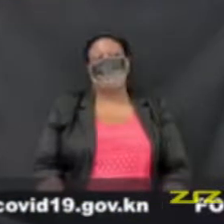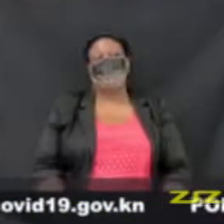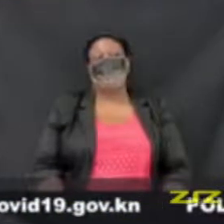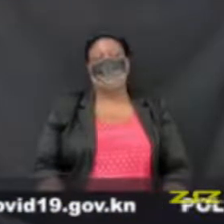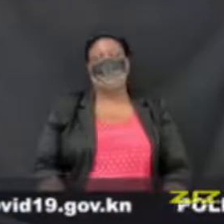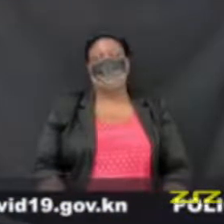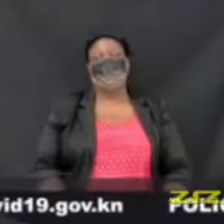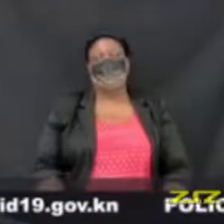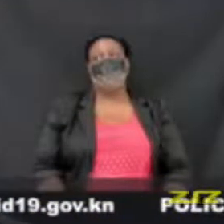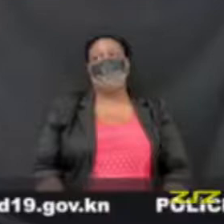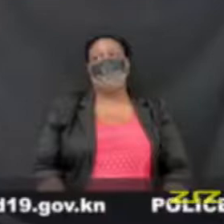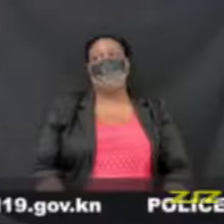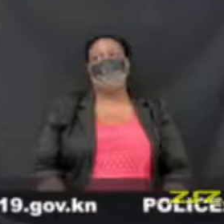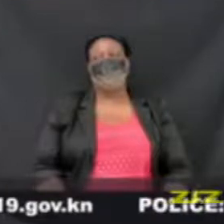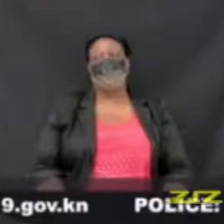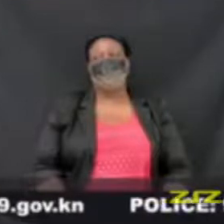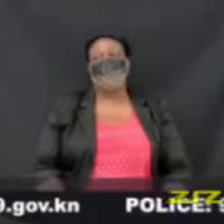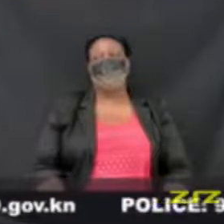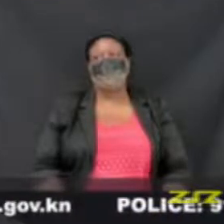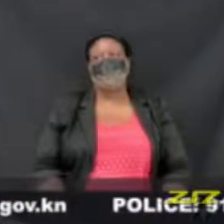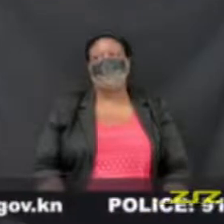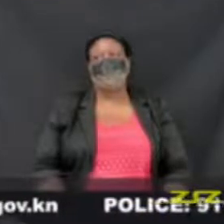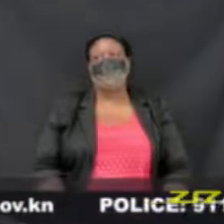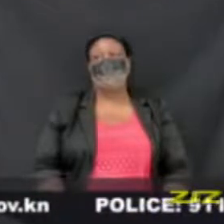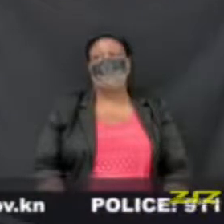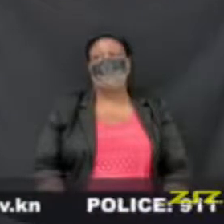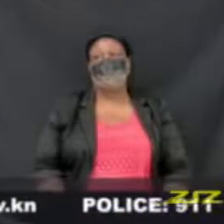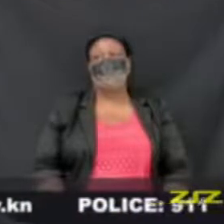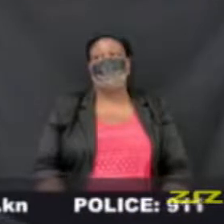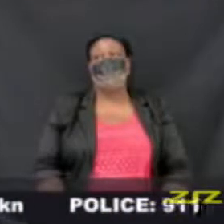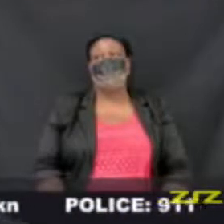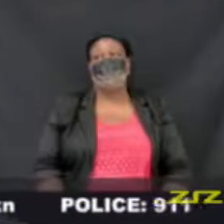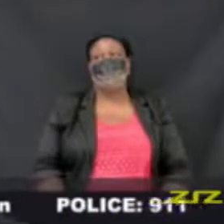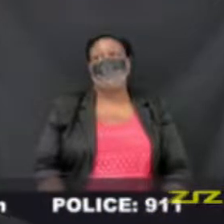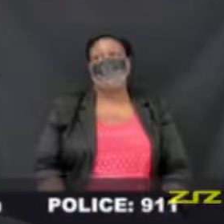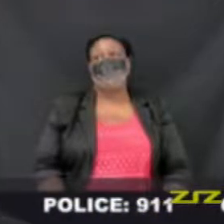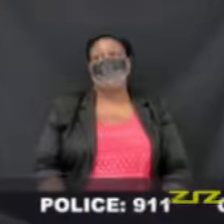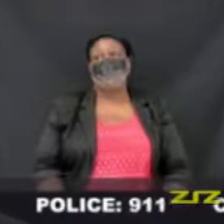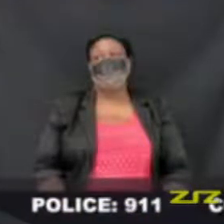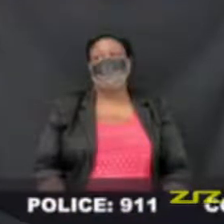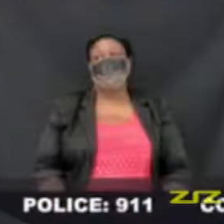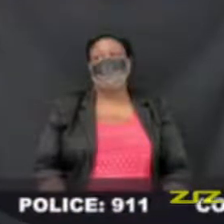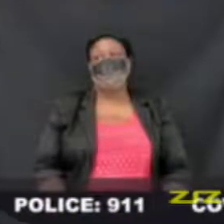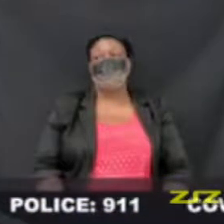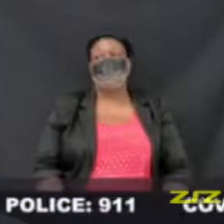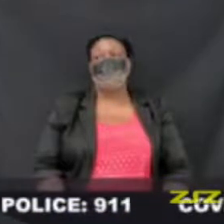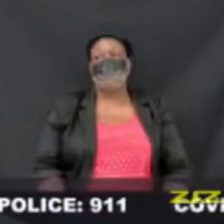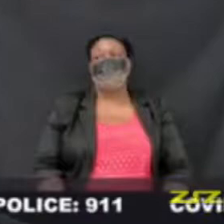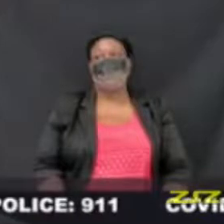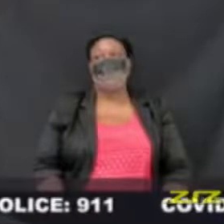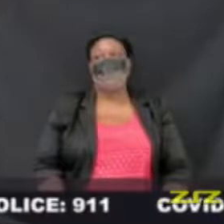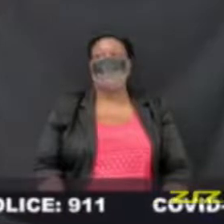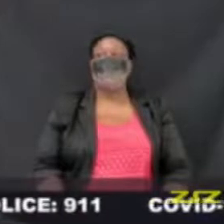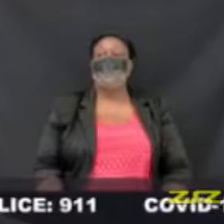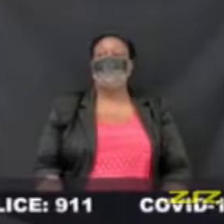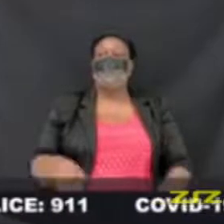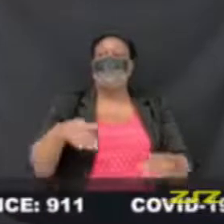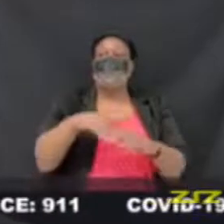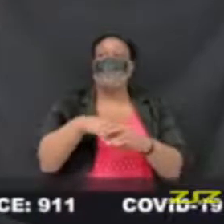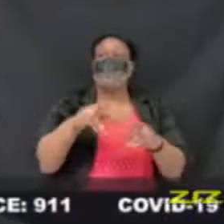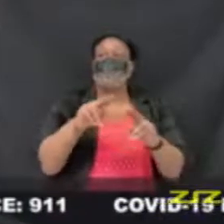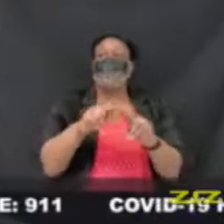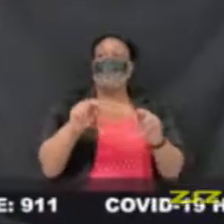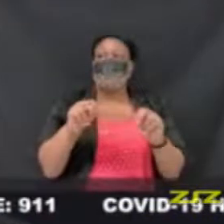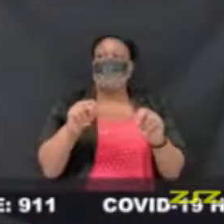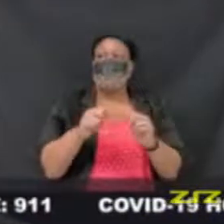Dr. Laws, I believe you would have answered this question. However, it specified Nevis, so I will read it. On Nevis, it would appear booster